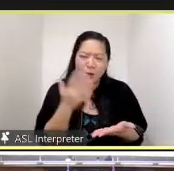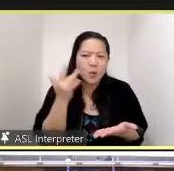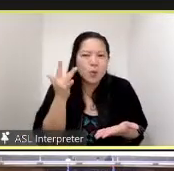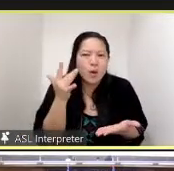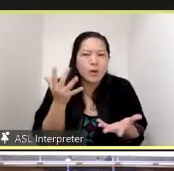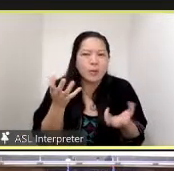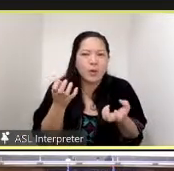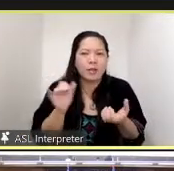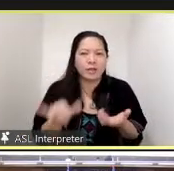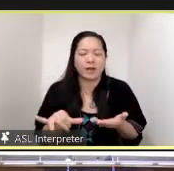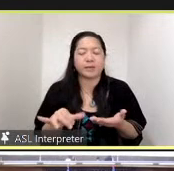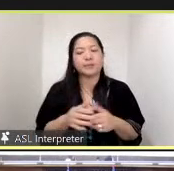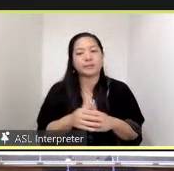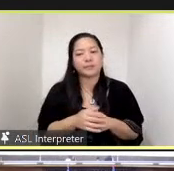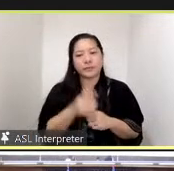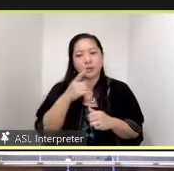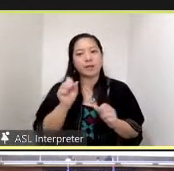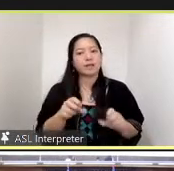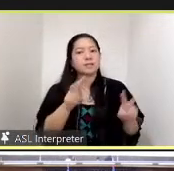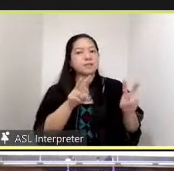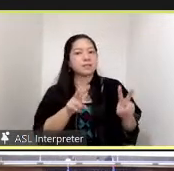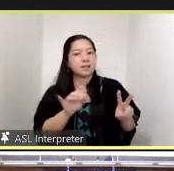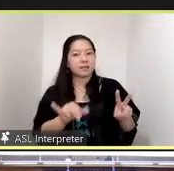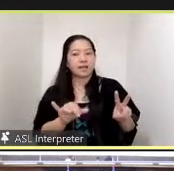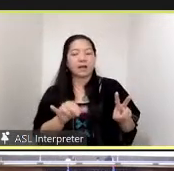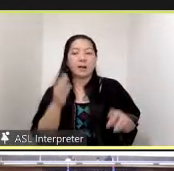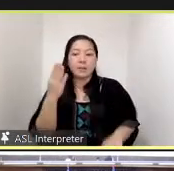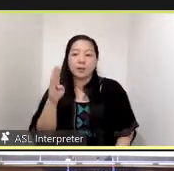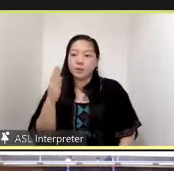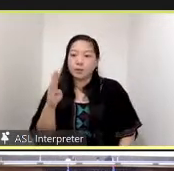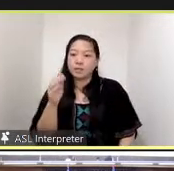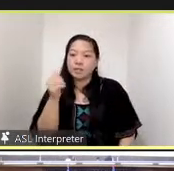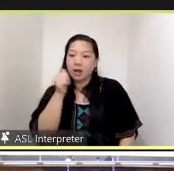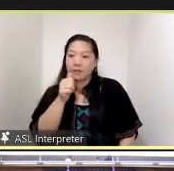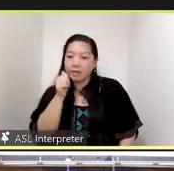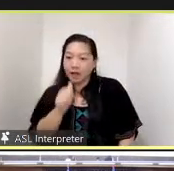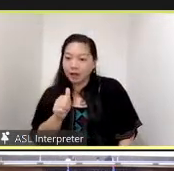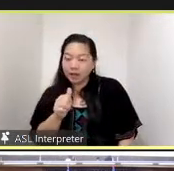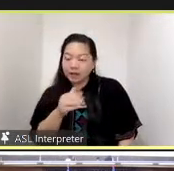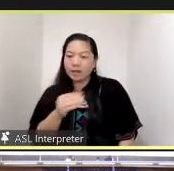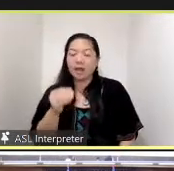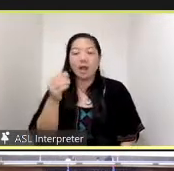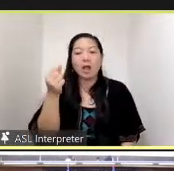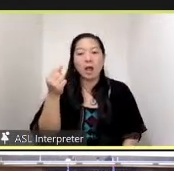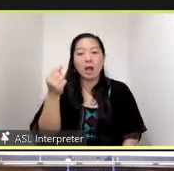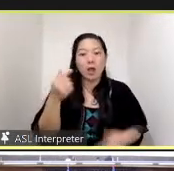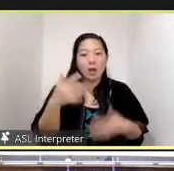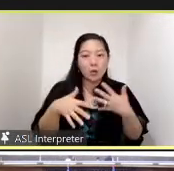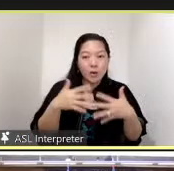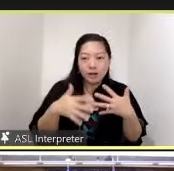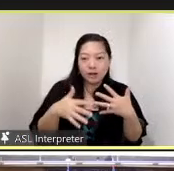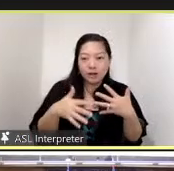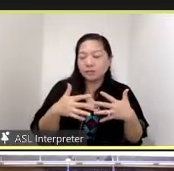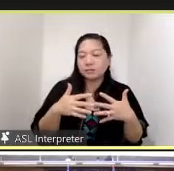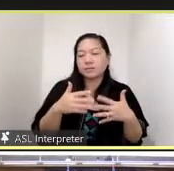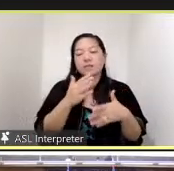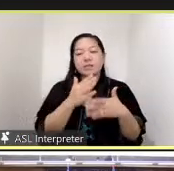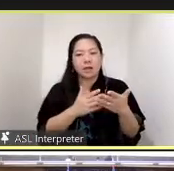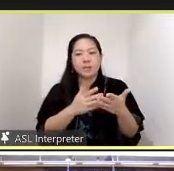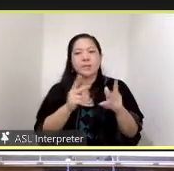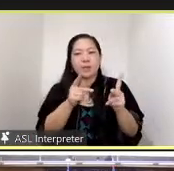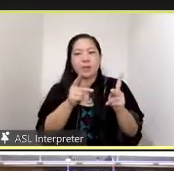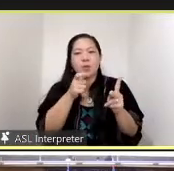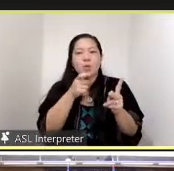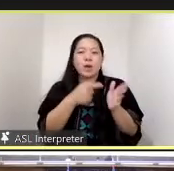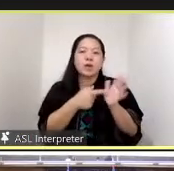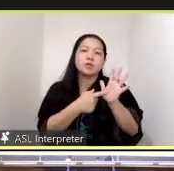that? You can go ahead and see that the blue are the cases by day and gray is our cases by symptom onset, so those who are showing symptoms. But if